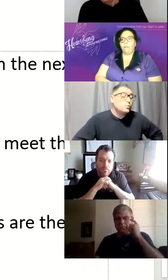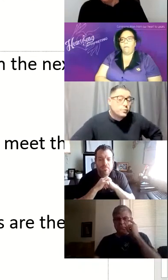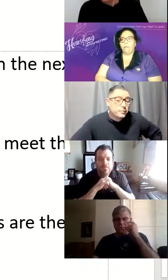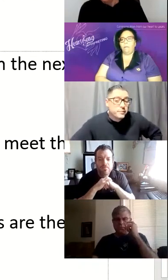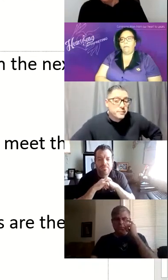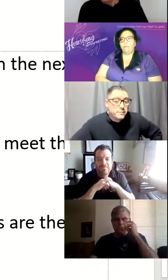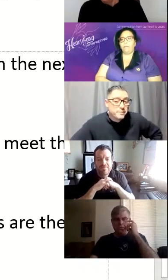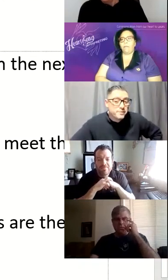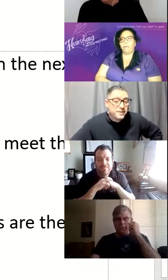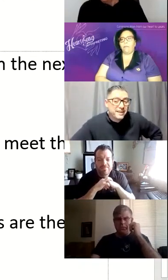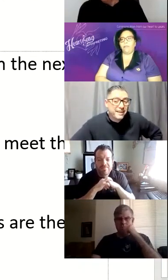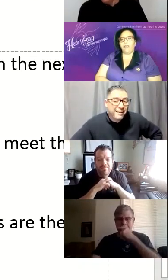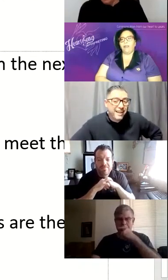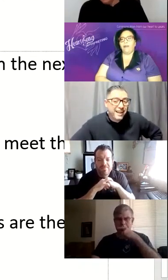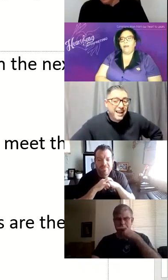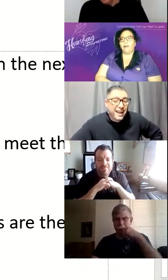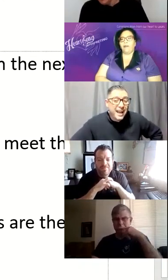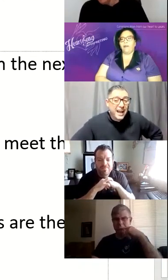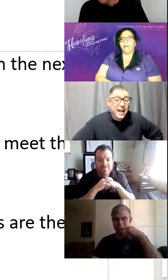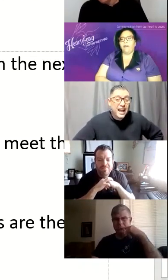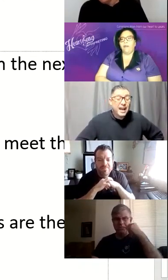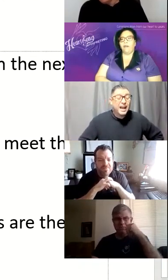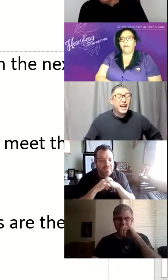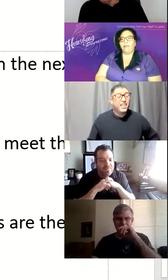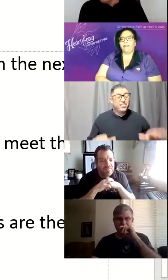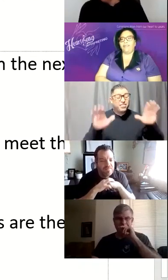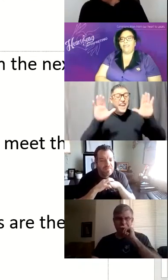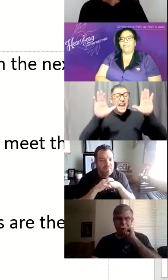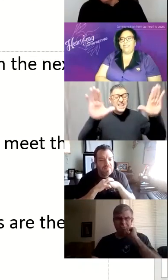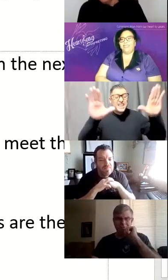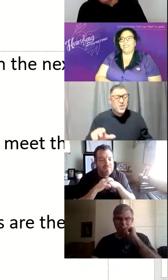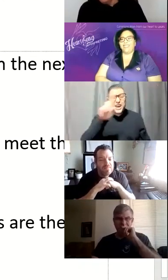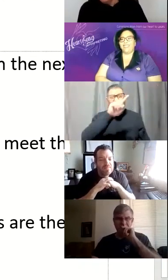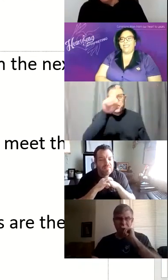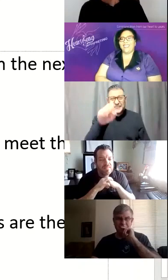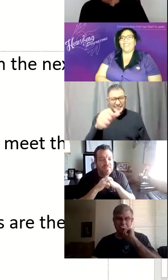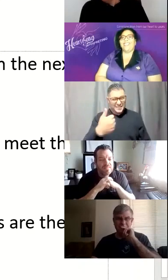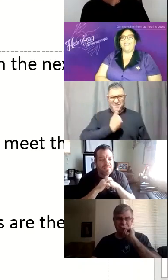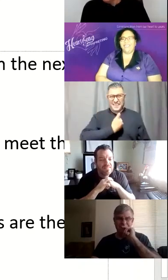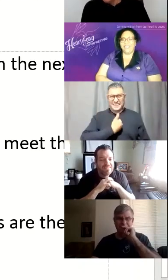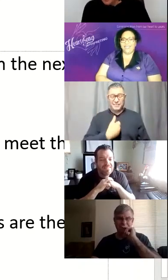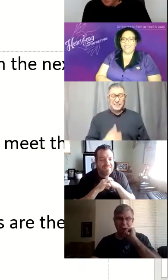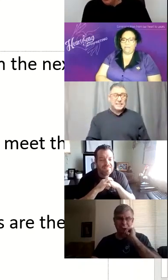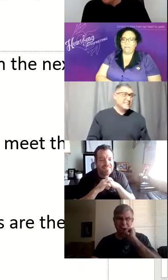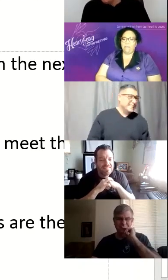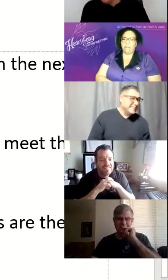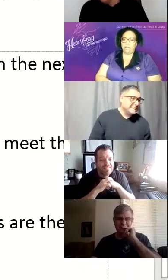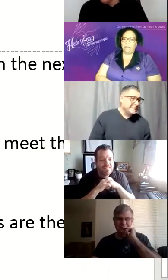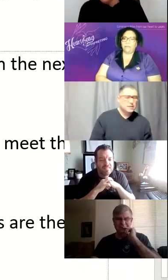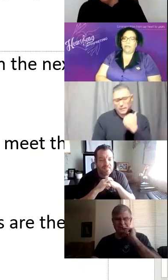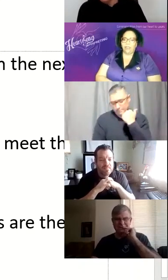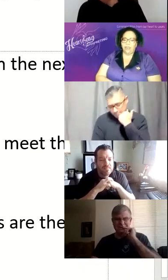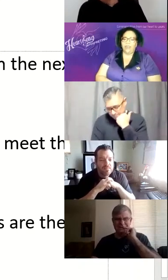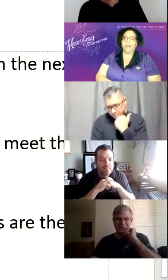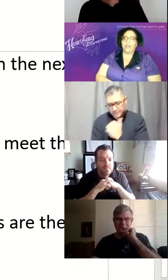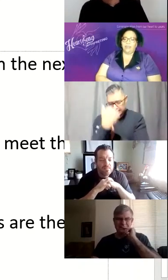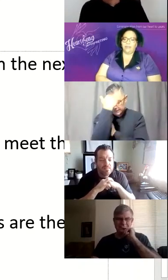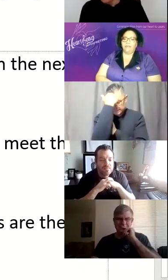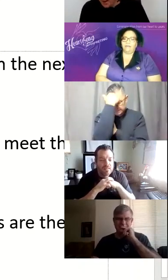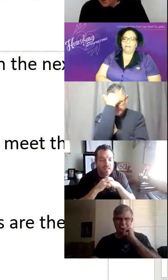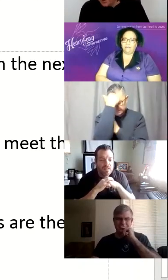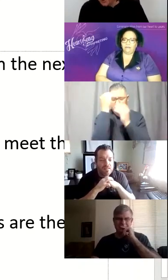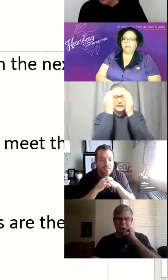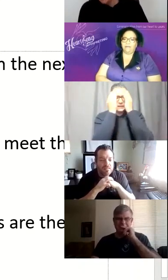to you. That's a great question that I've been battling with. I have lost a lot of sleep over. I don't have a